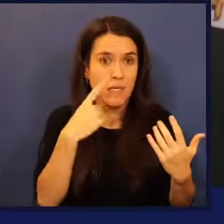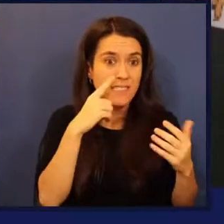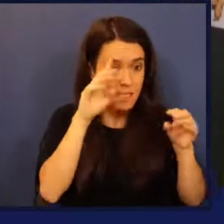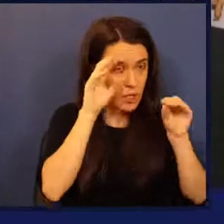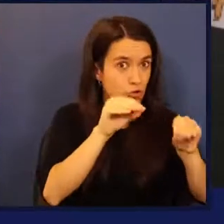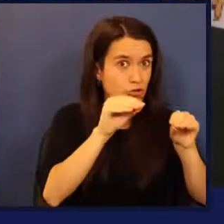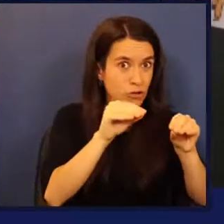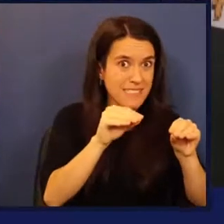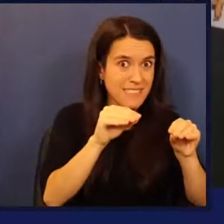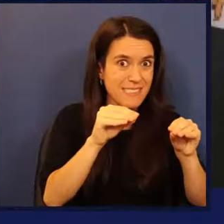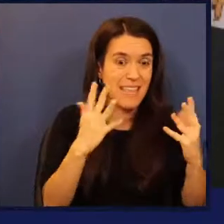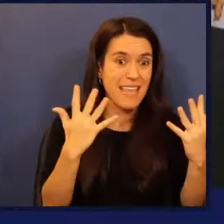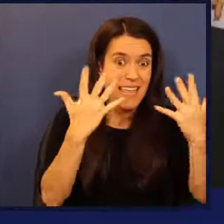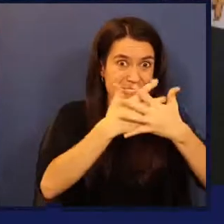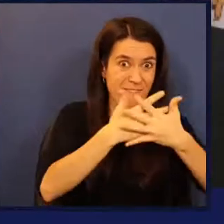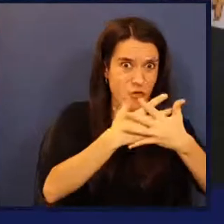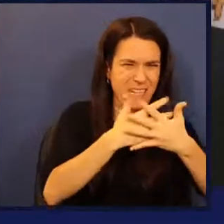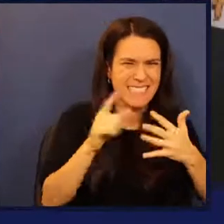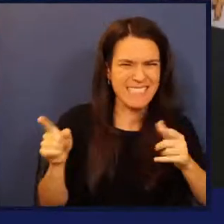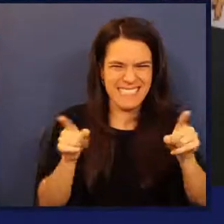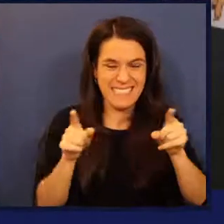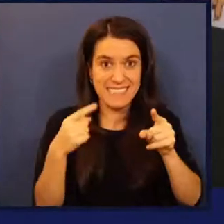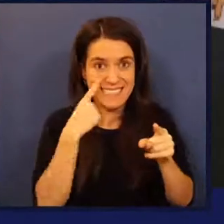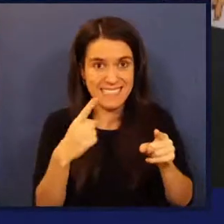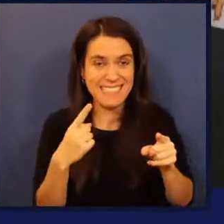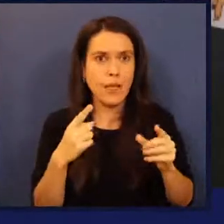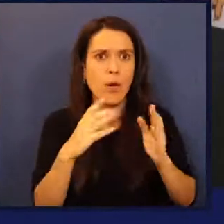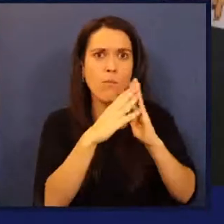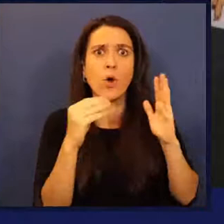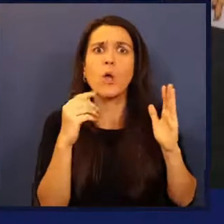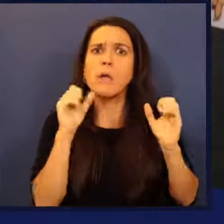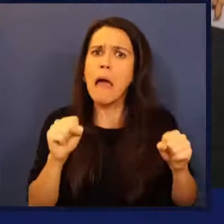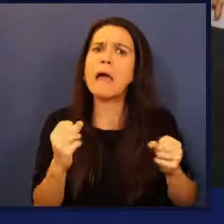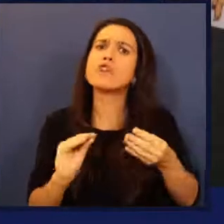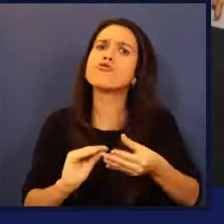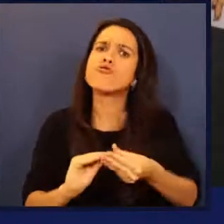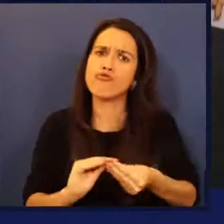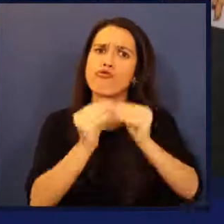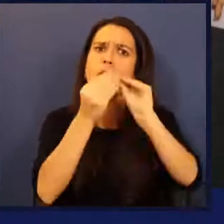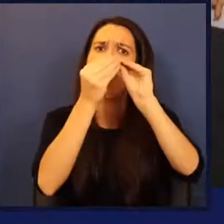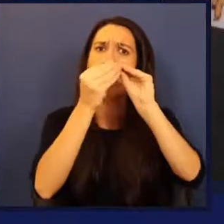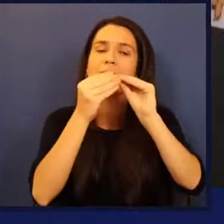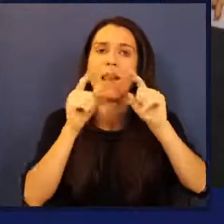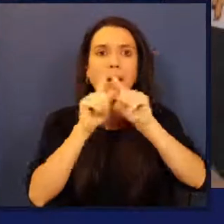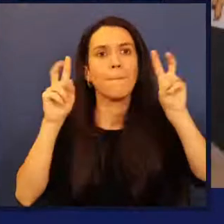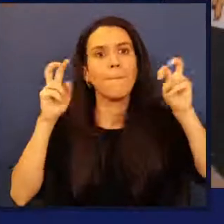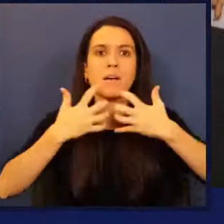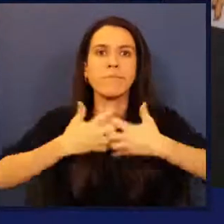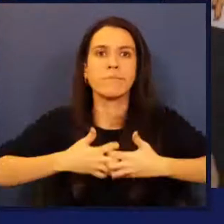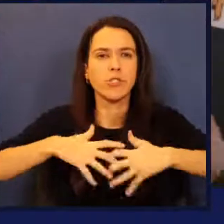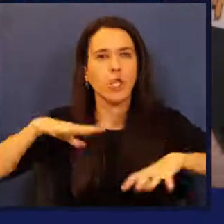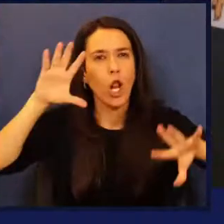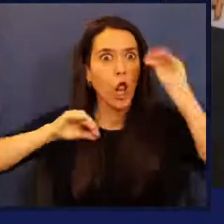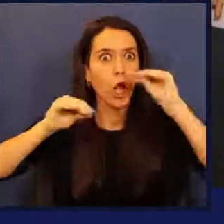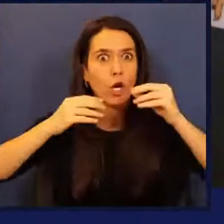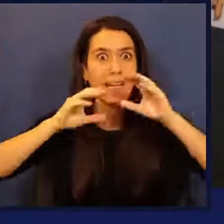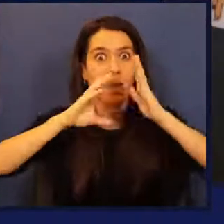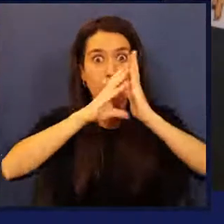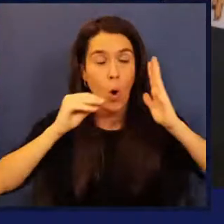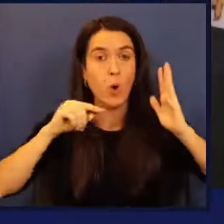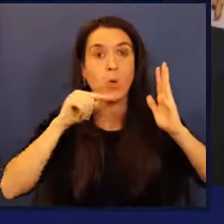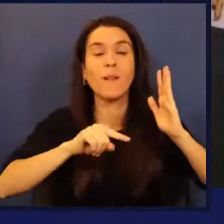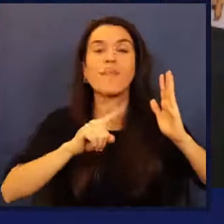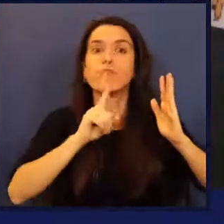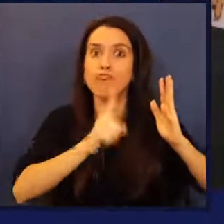called data drift or sometimes model drift. And you can create a machine learning model that gets the